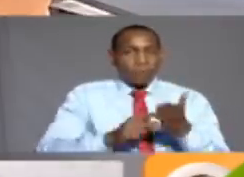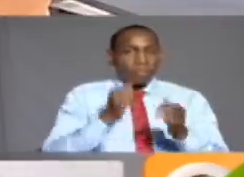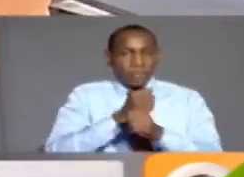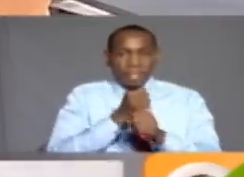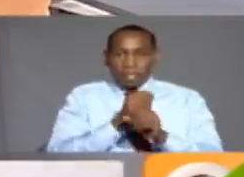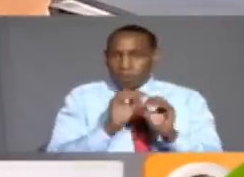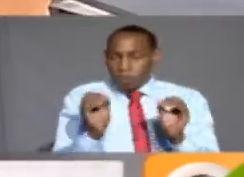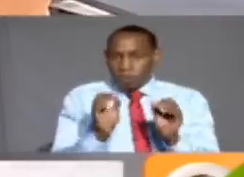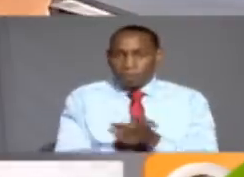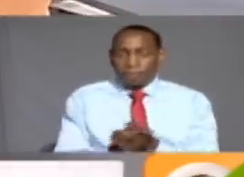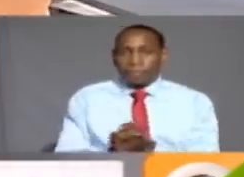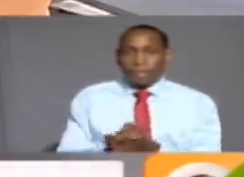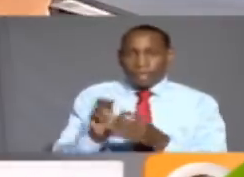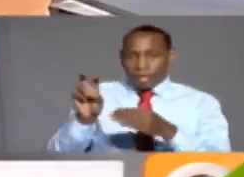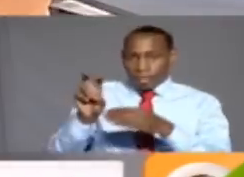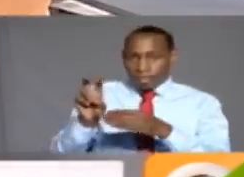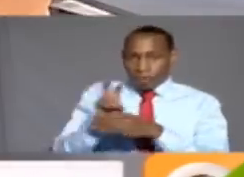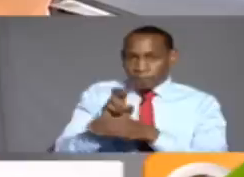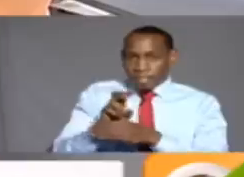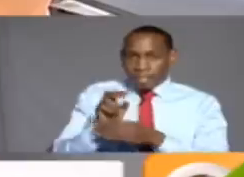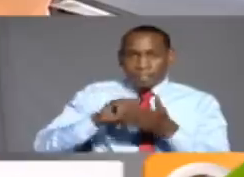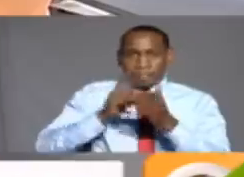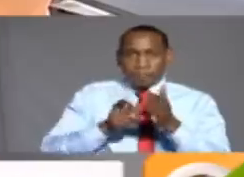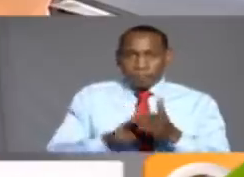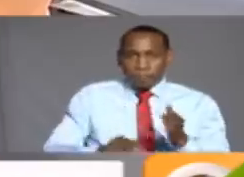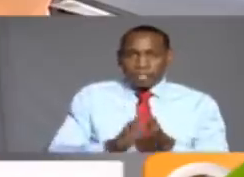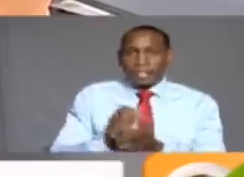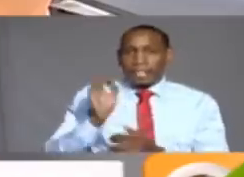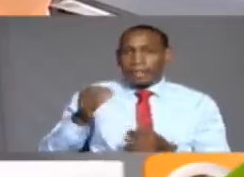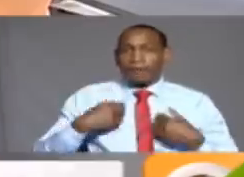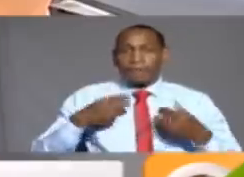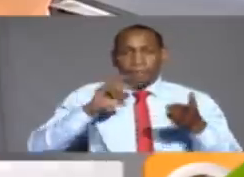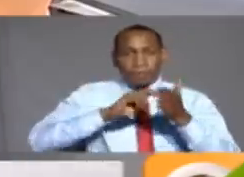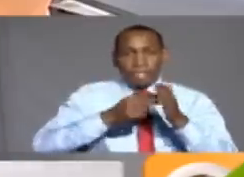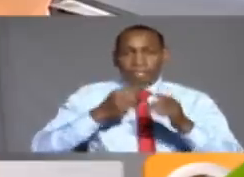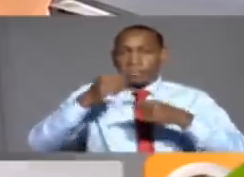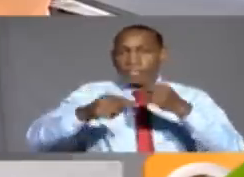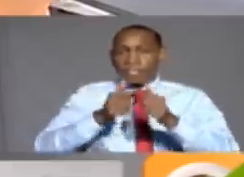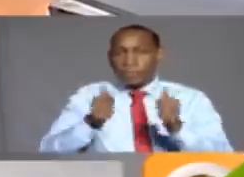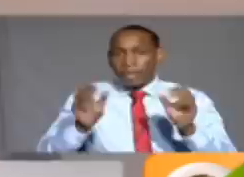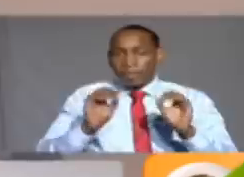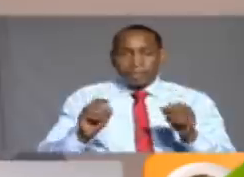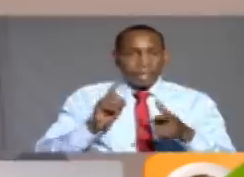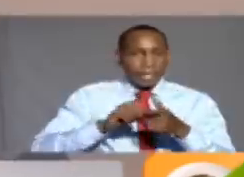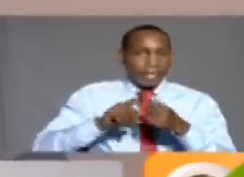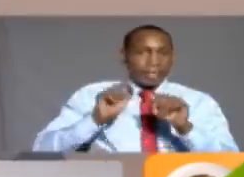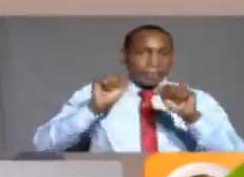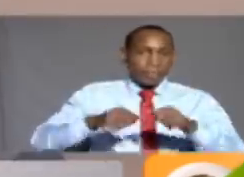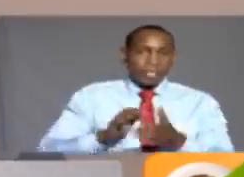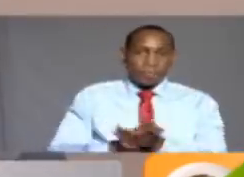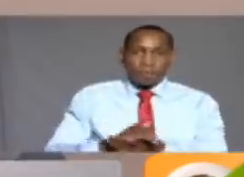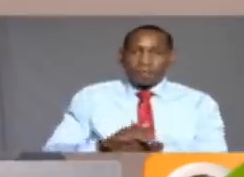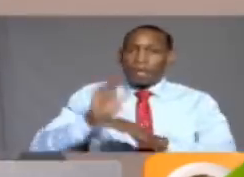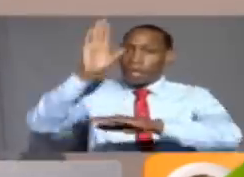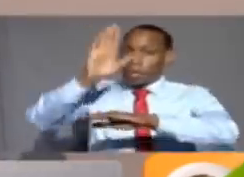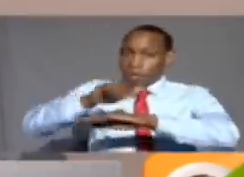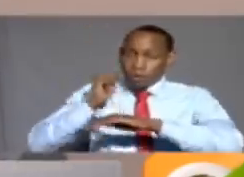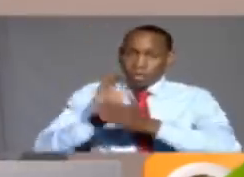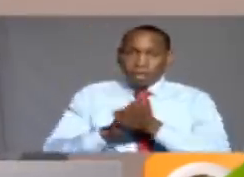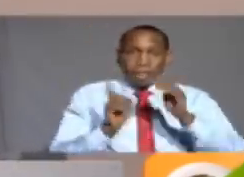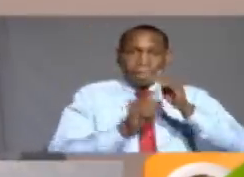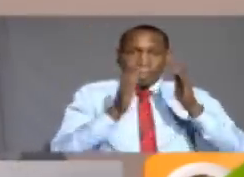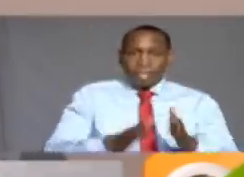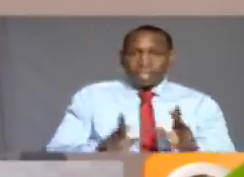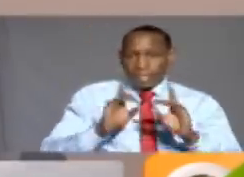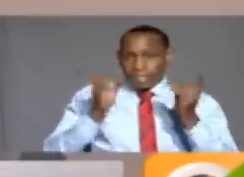know, actually, the oversight is if I have a project in my constituency and it's not going on well, then I can actually even call and summon the minister